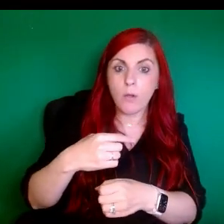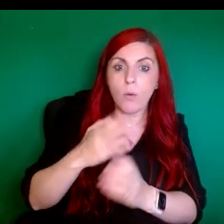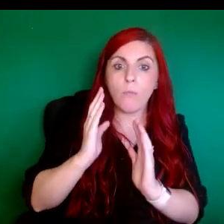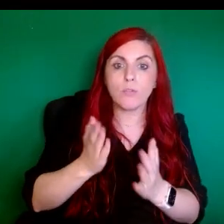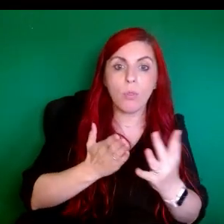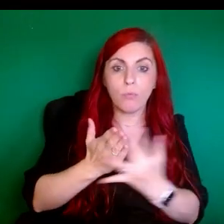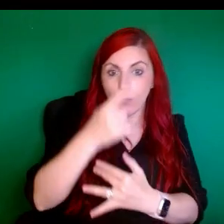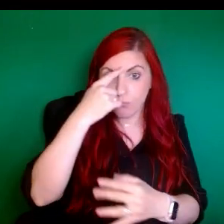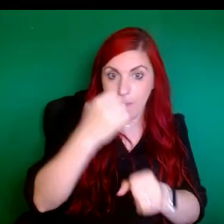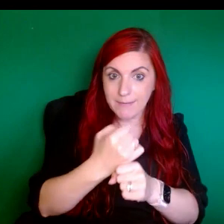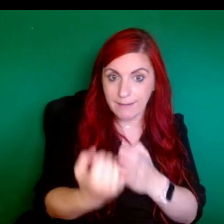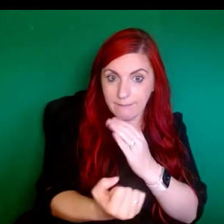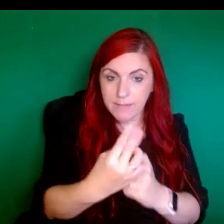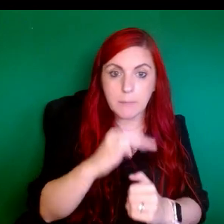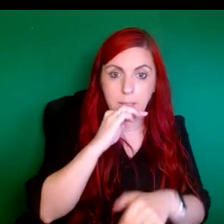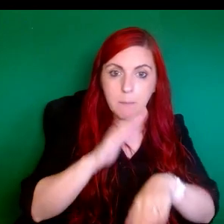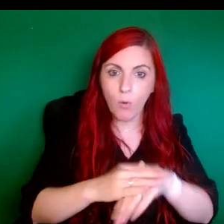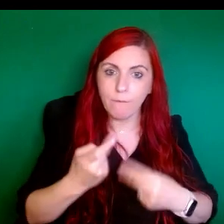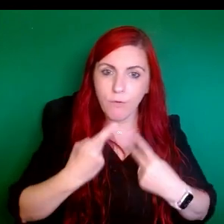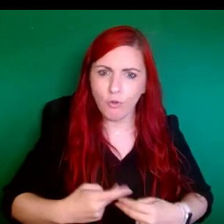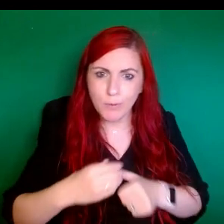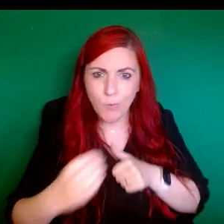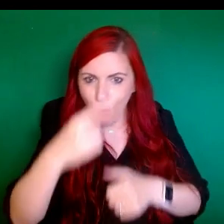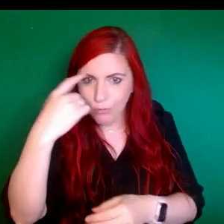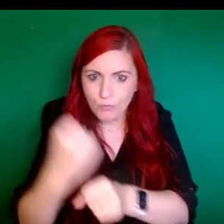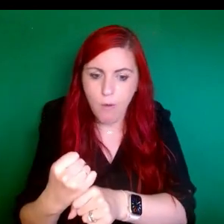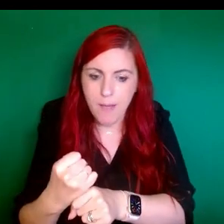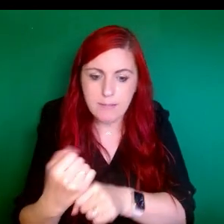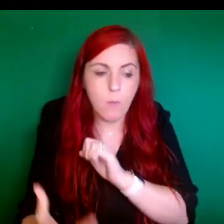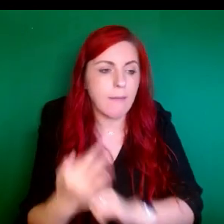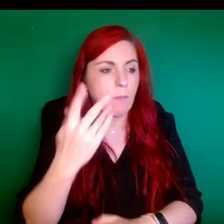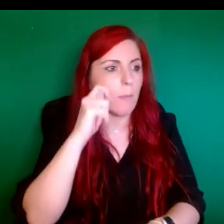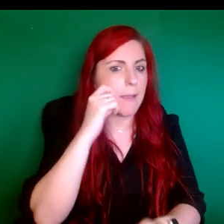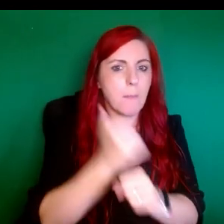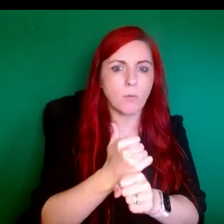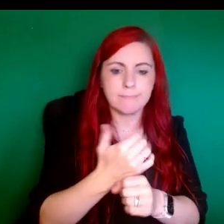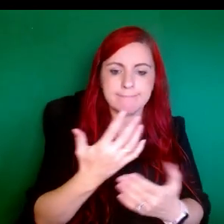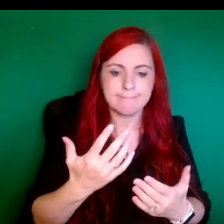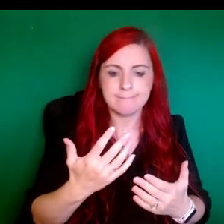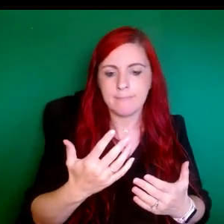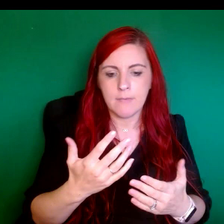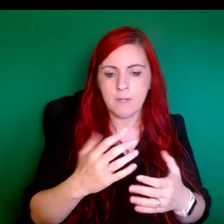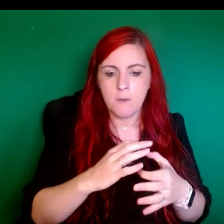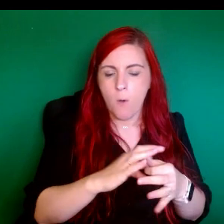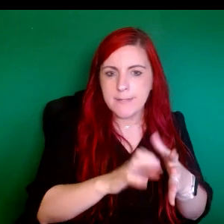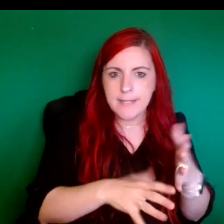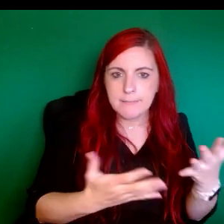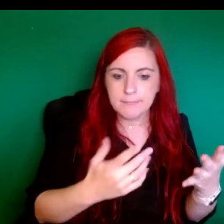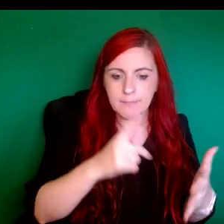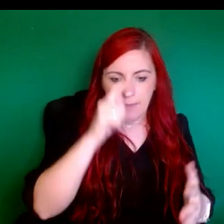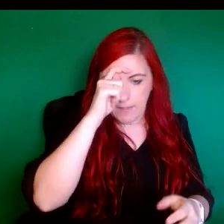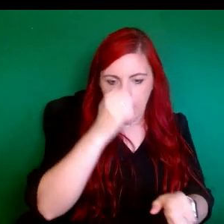of trauma is that when you experience a traumatic event, it can make you more vulnerable to other traumas. So if you think